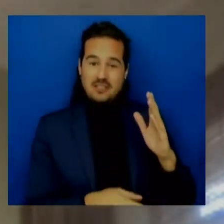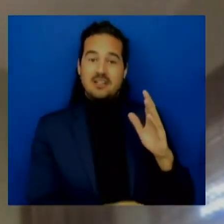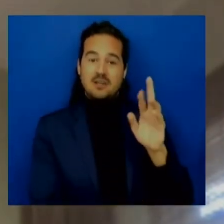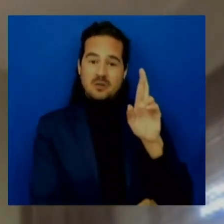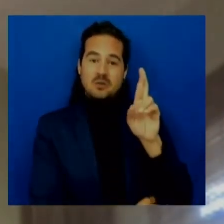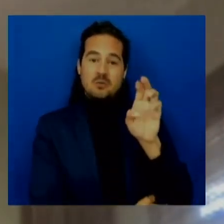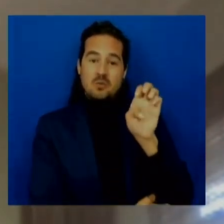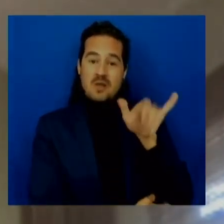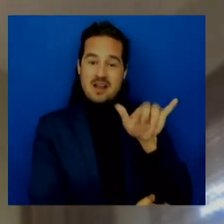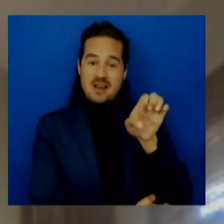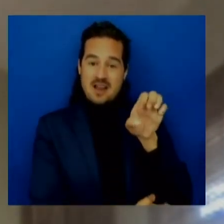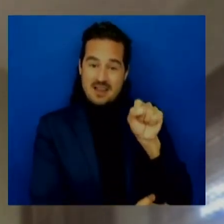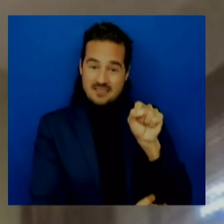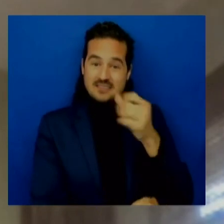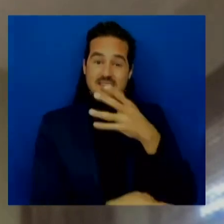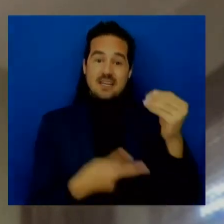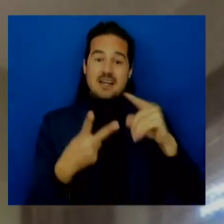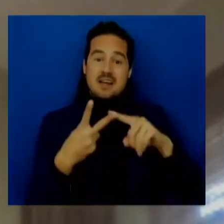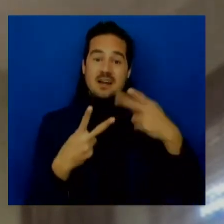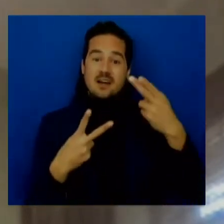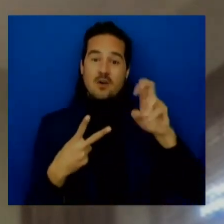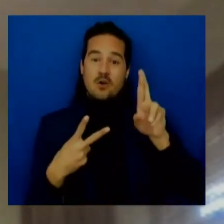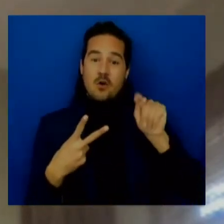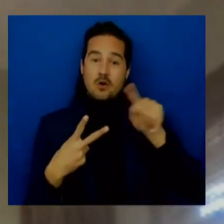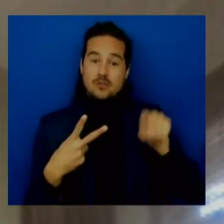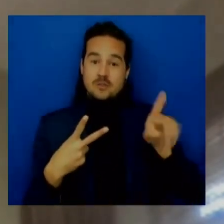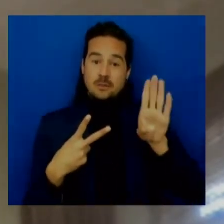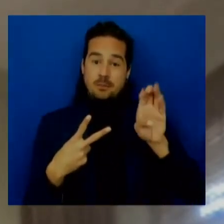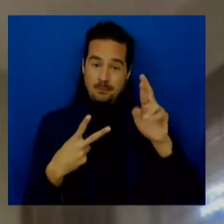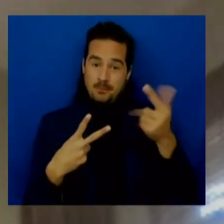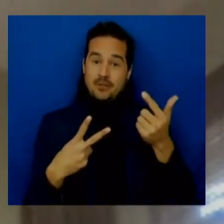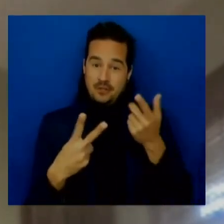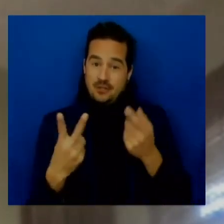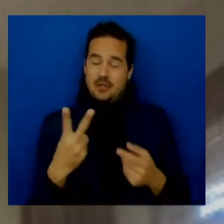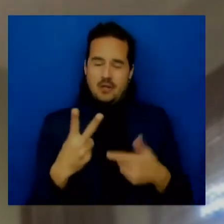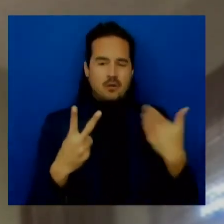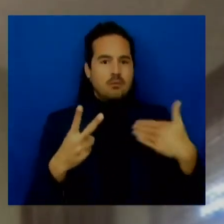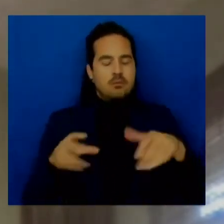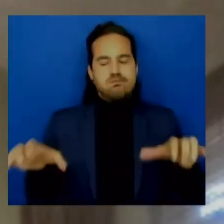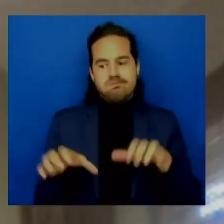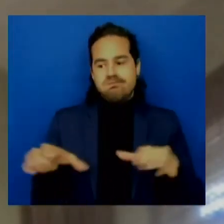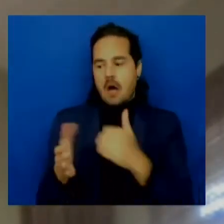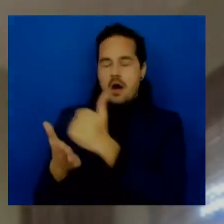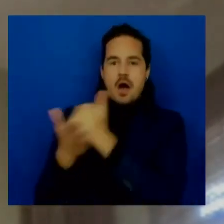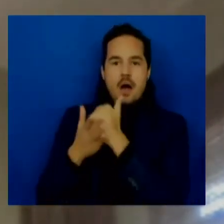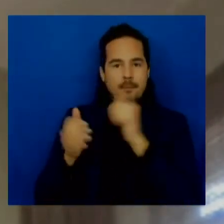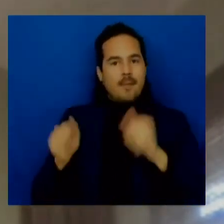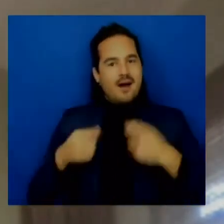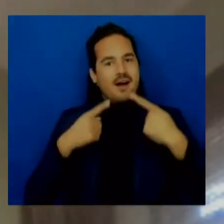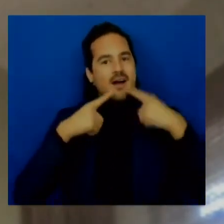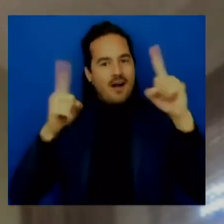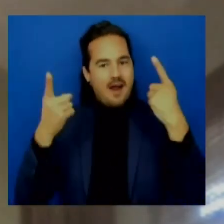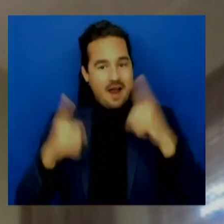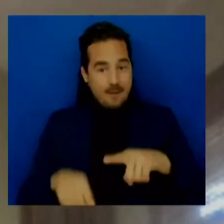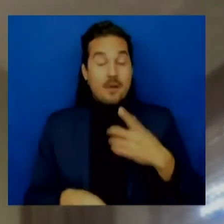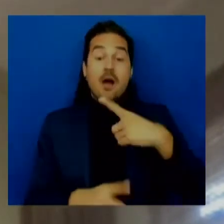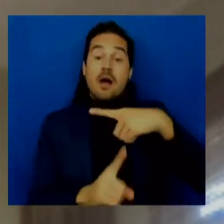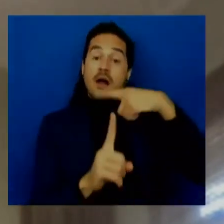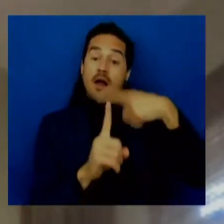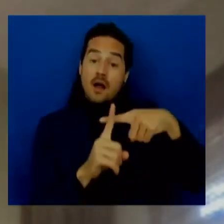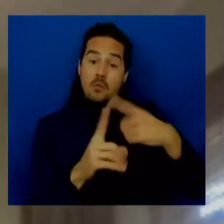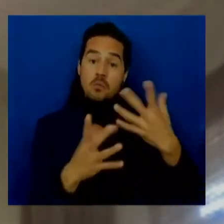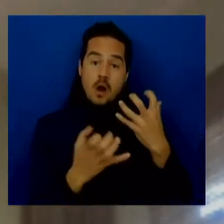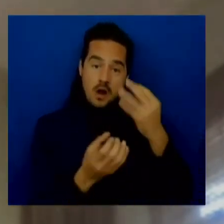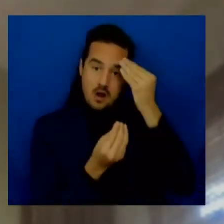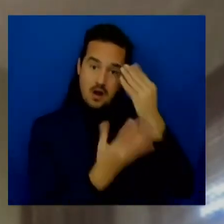Assembly Housing Chair, David Hsu, for all of his hard work, not only on this piece of legislation, but in this space in general,